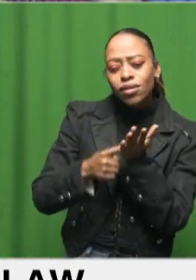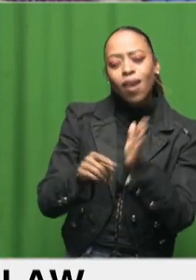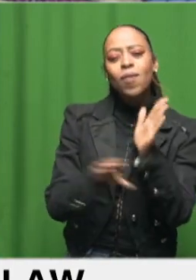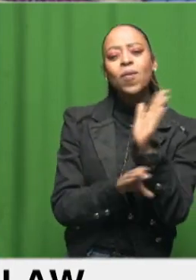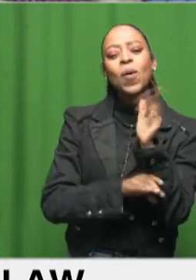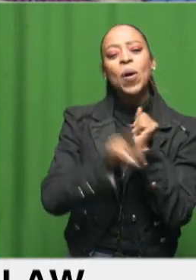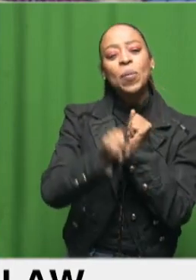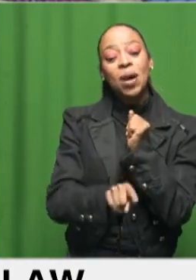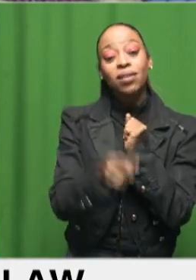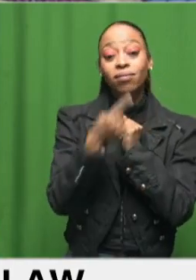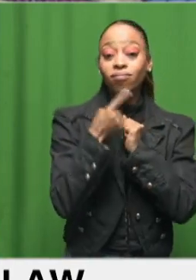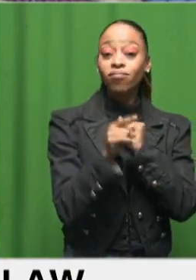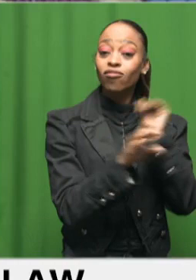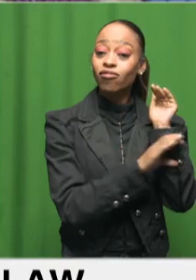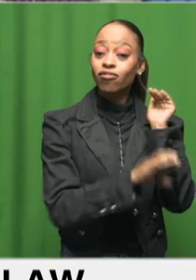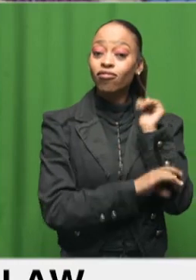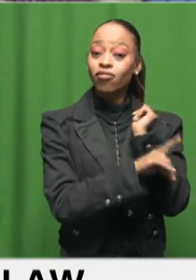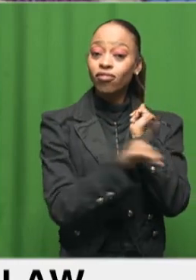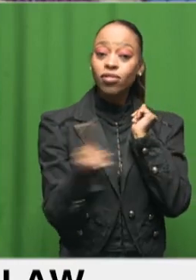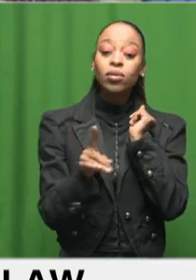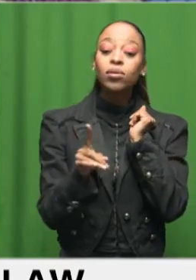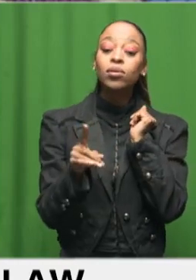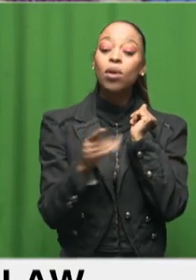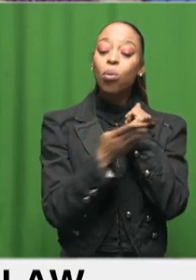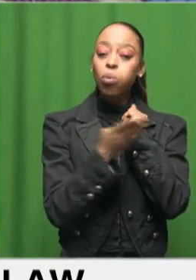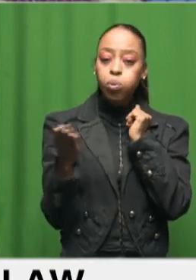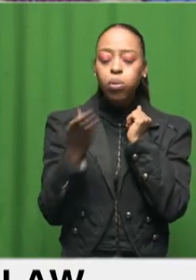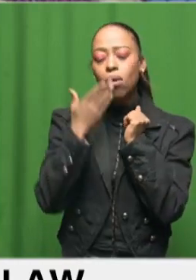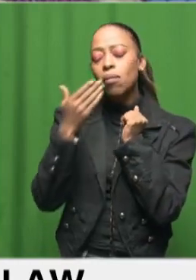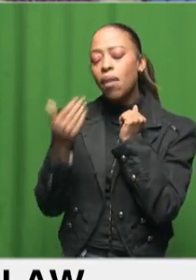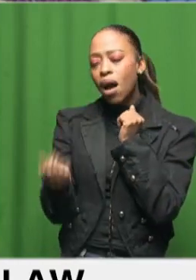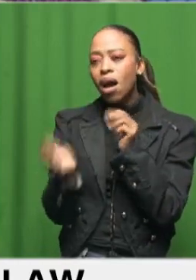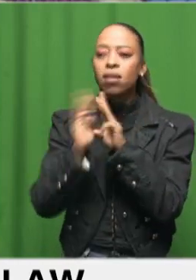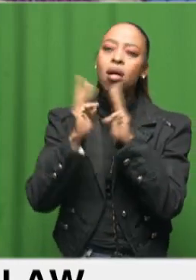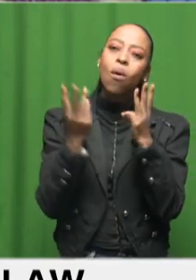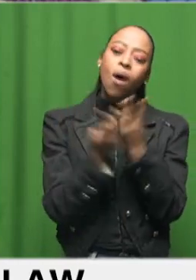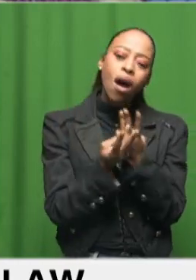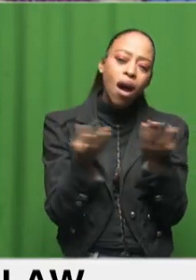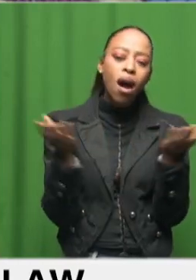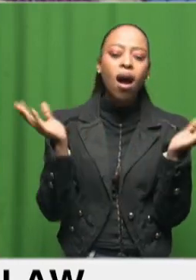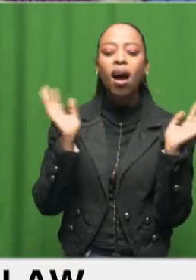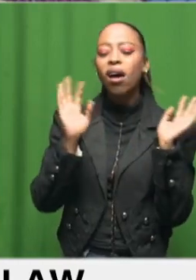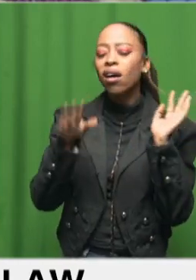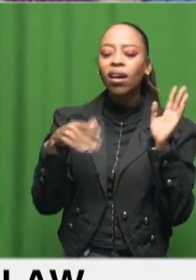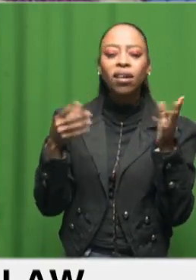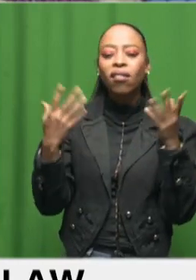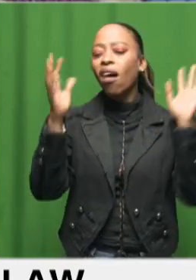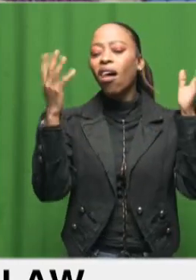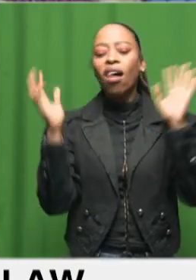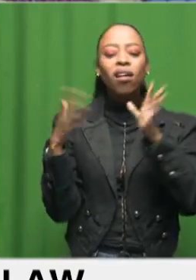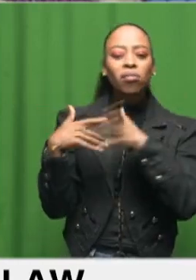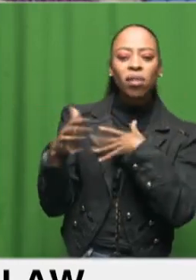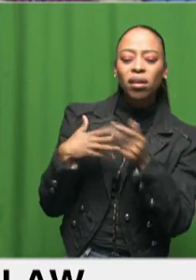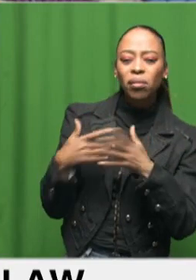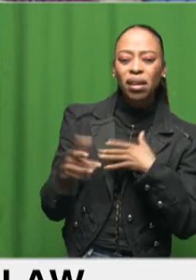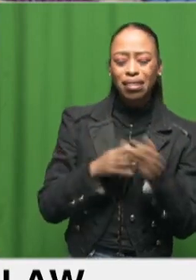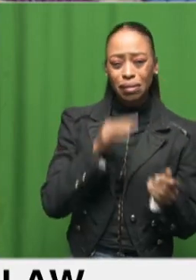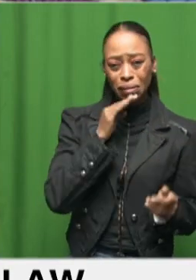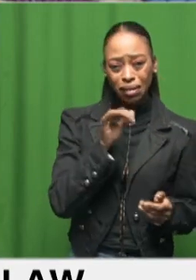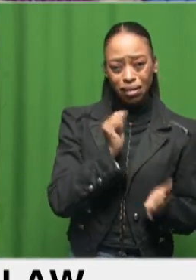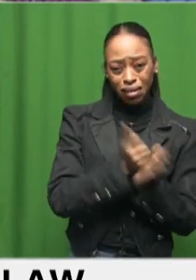say, this Constitution that is well acclaimed, said to be the best in the world, sacrosanct, how much does